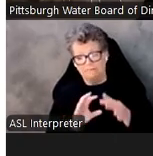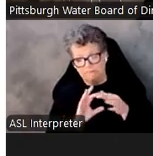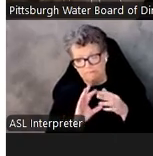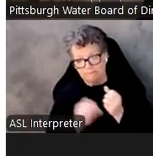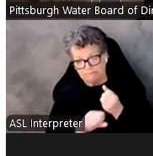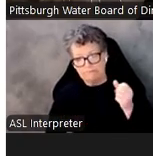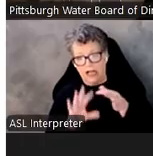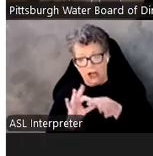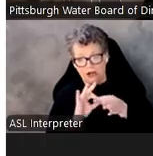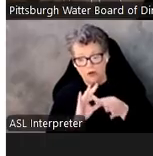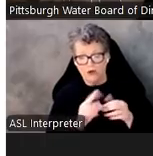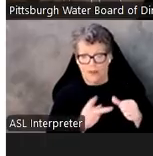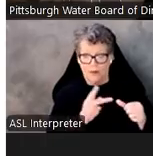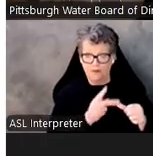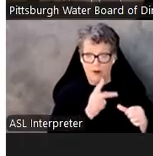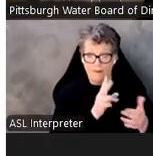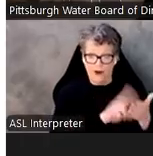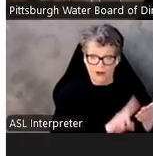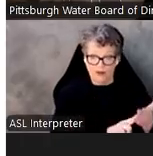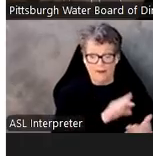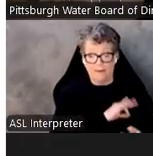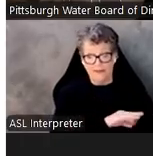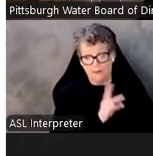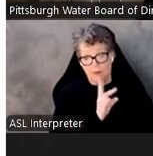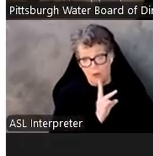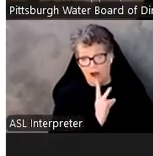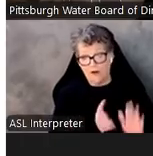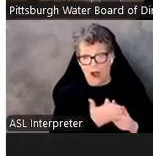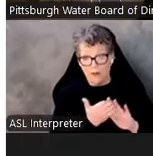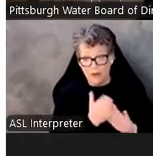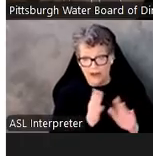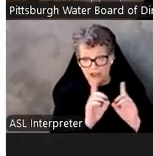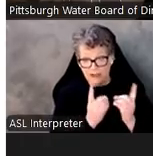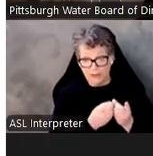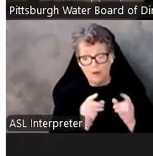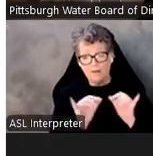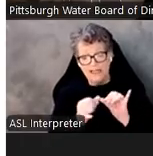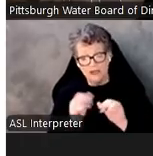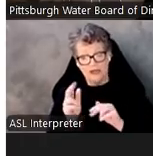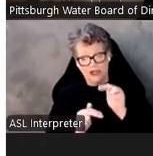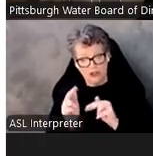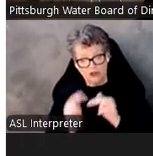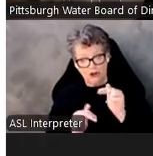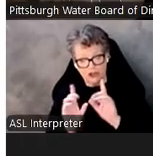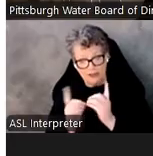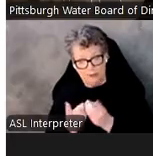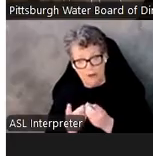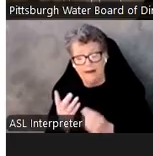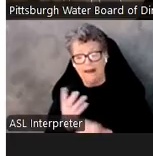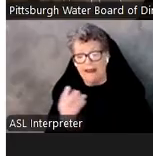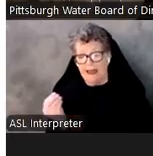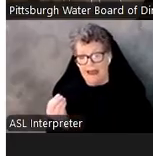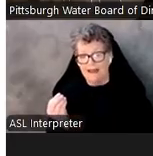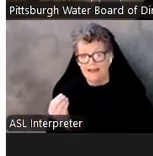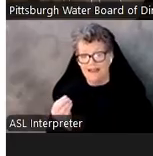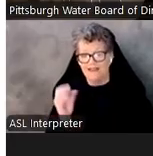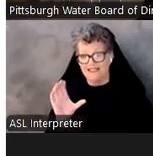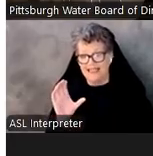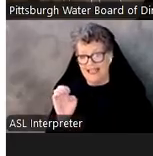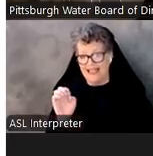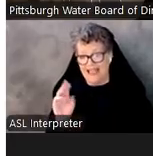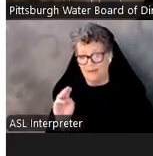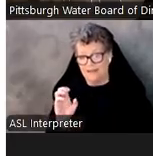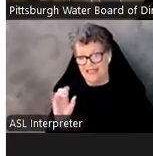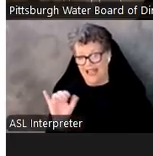prime contractors, Pittsburgh Water Operations Department, Engineering and Construction Department, and the CMCI